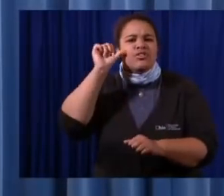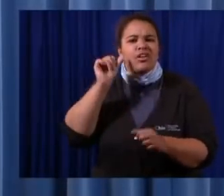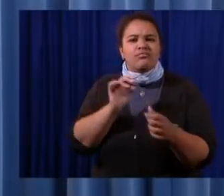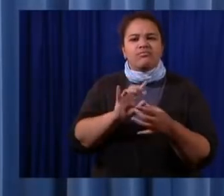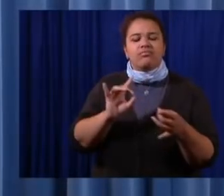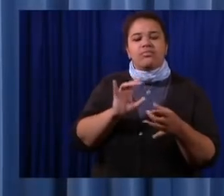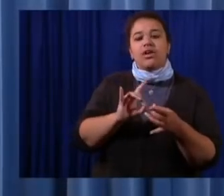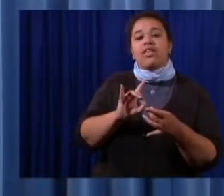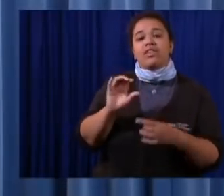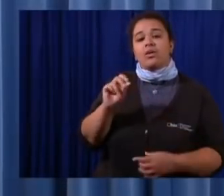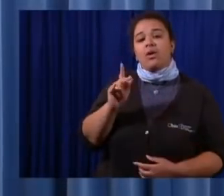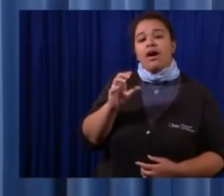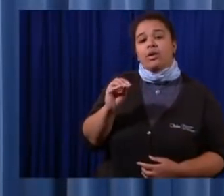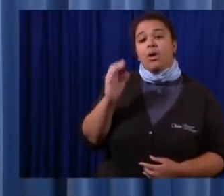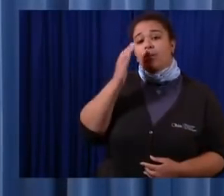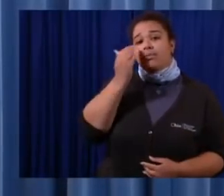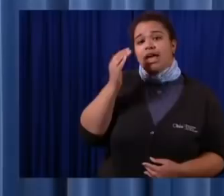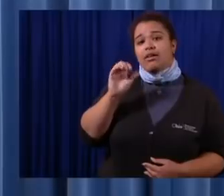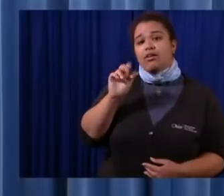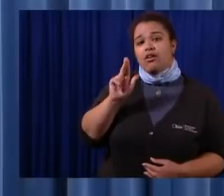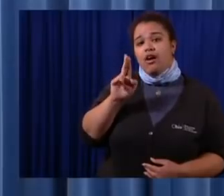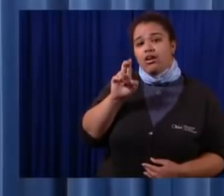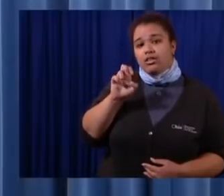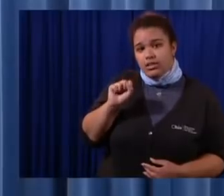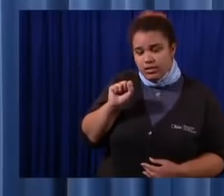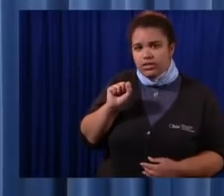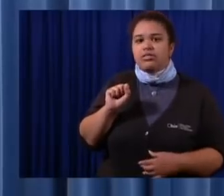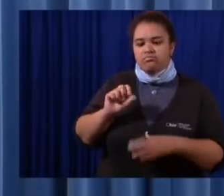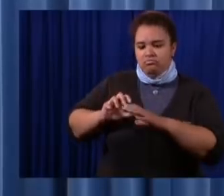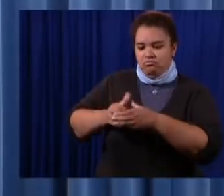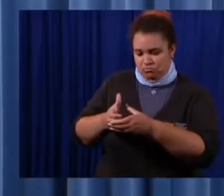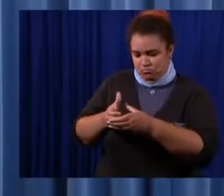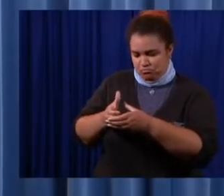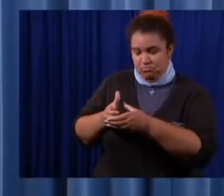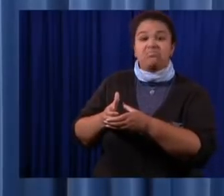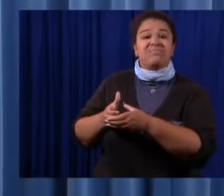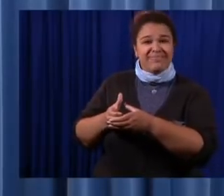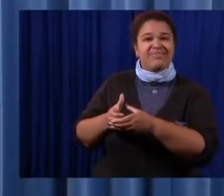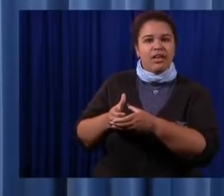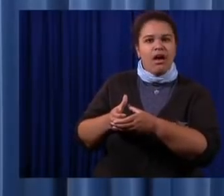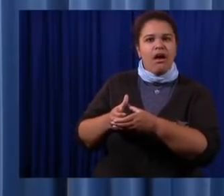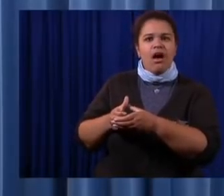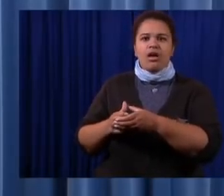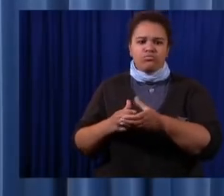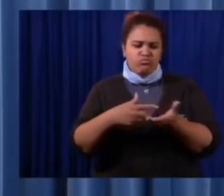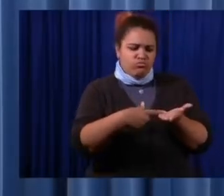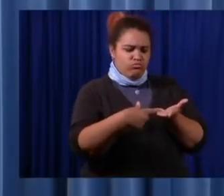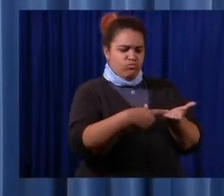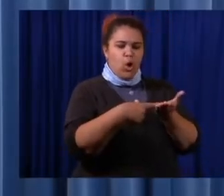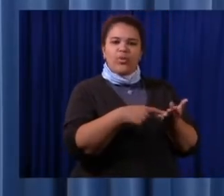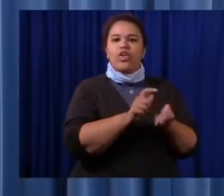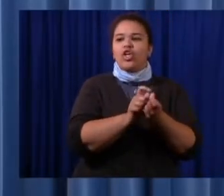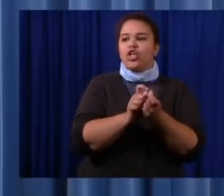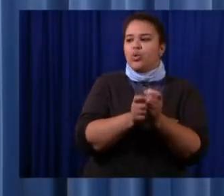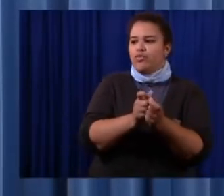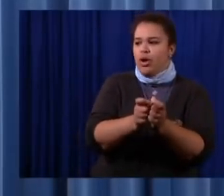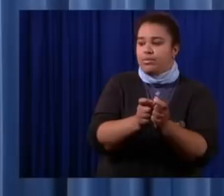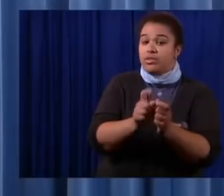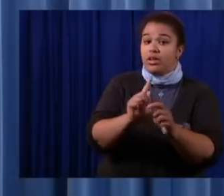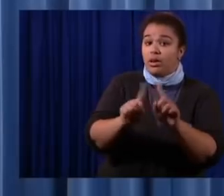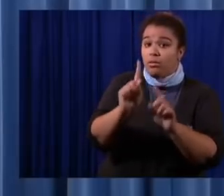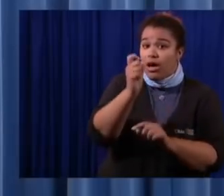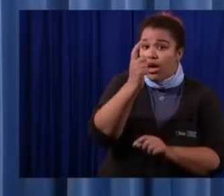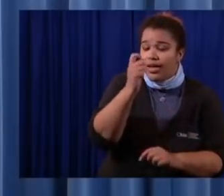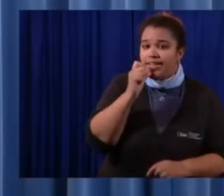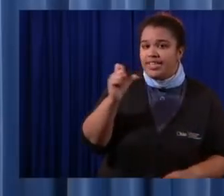Black Caucus played a role in your reforms that you announced yesterday, but they also sent out a statement saying that black lawmakers